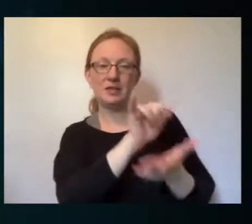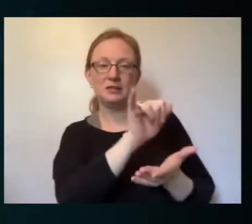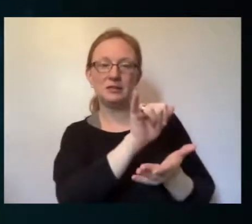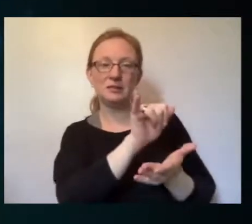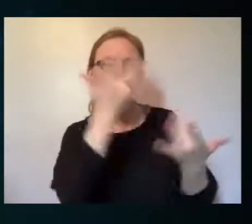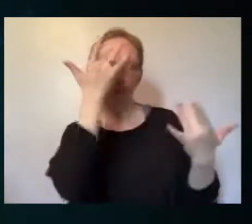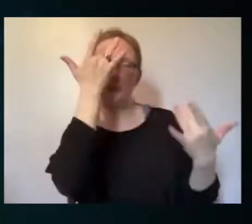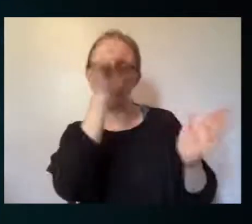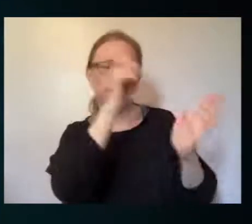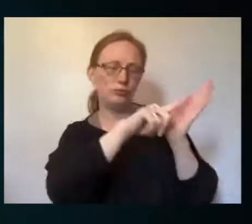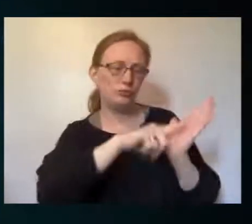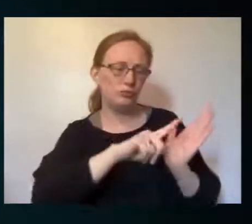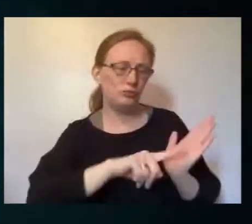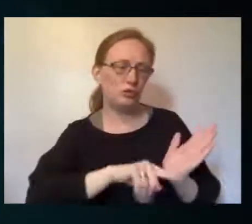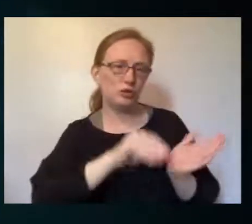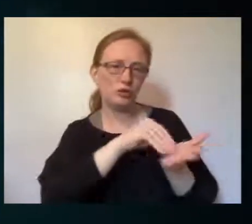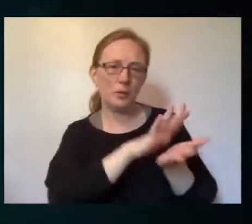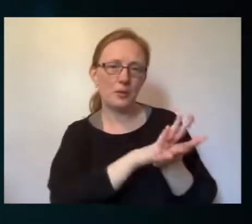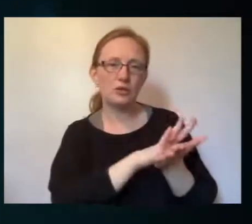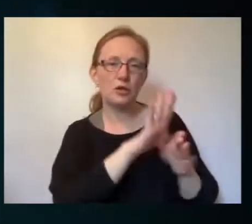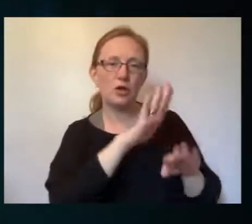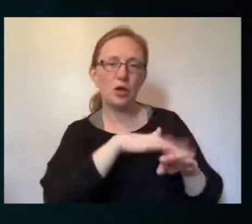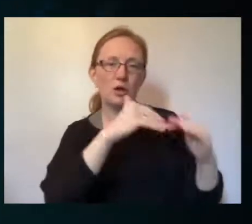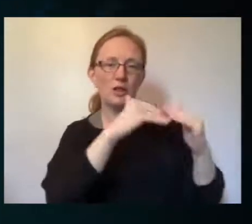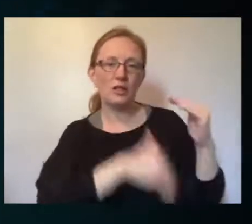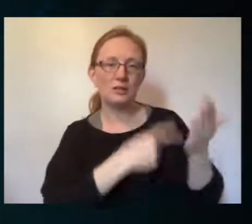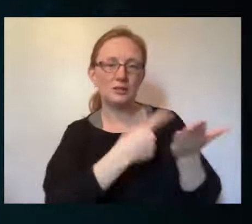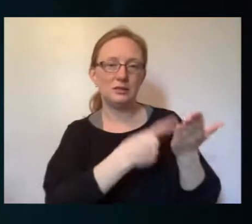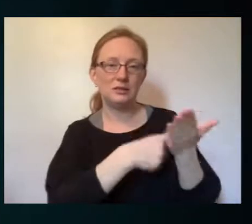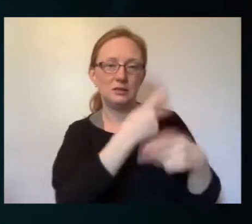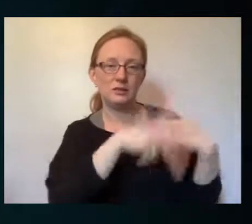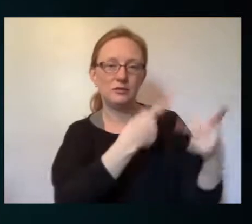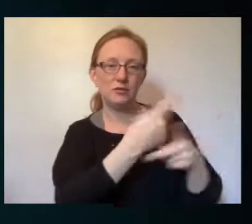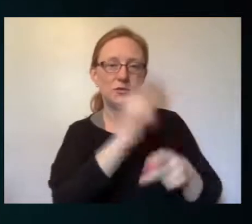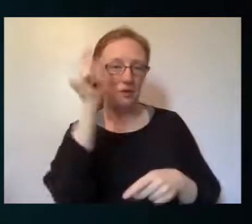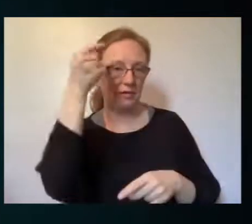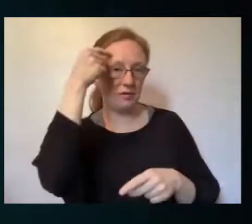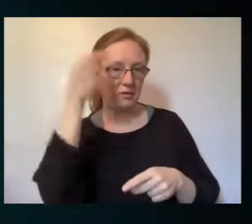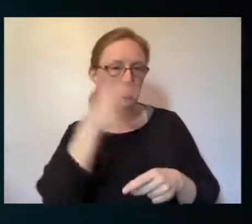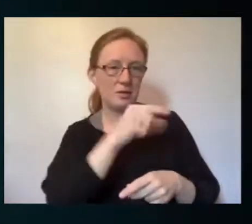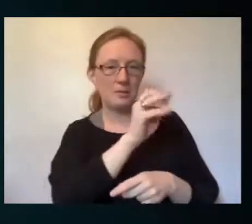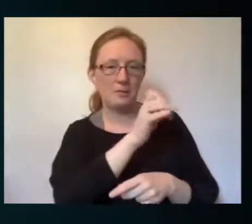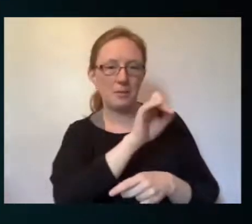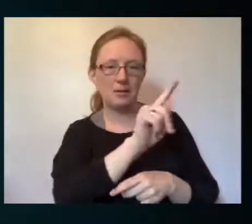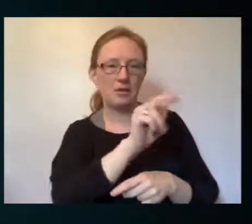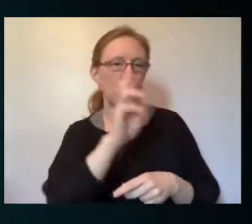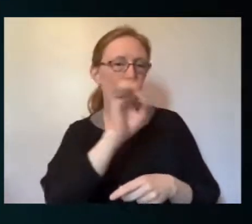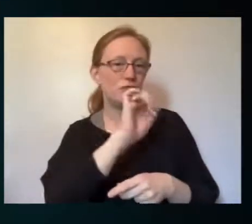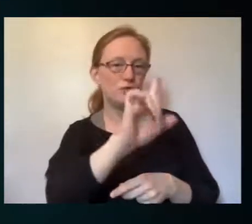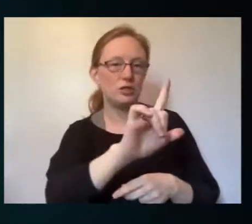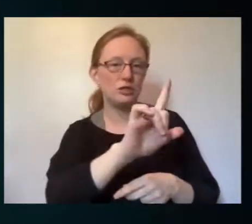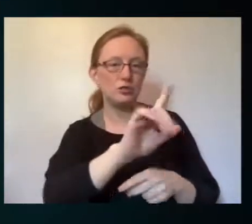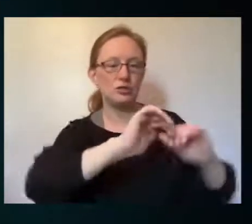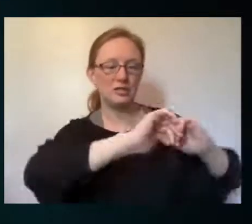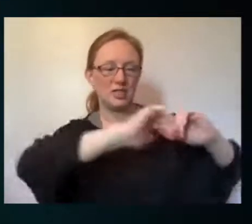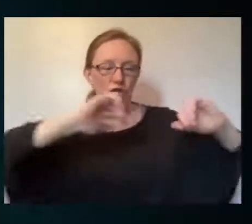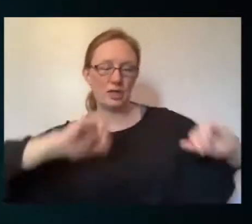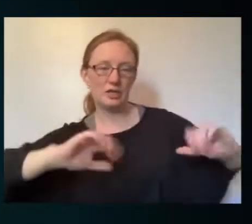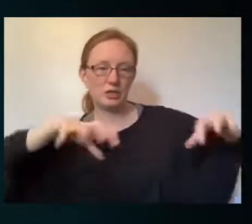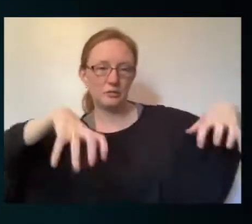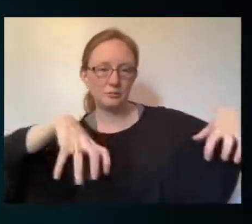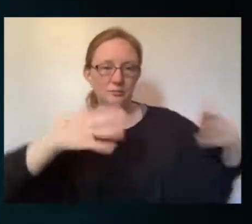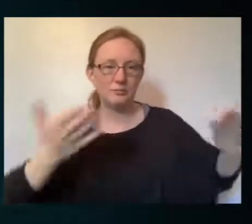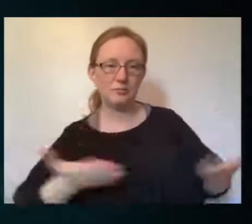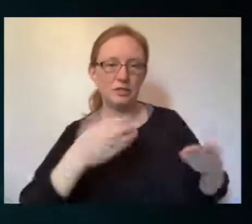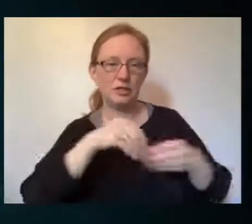brilliantly investigated documentary on a less discussed form of government mandated racial segregation